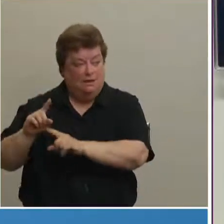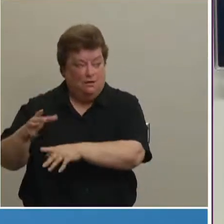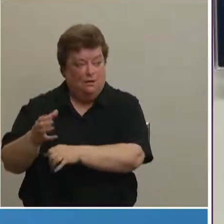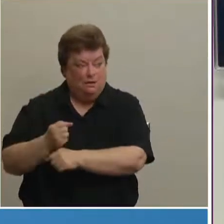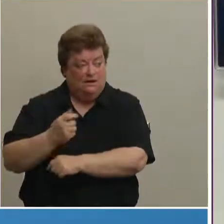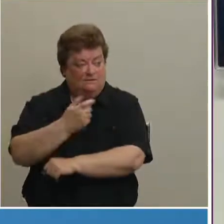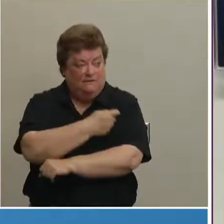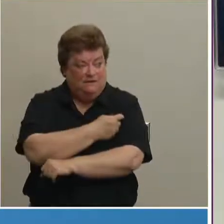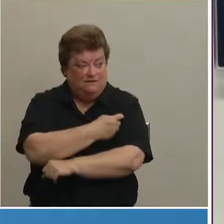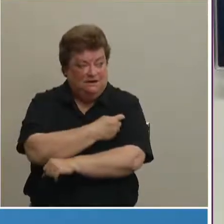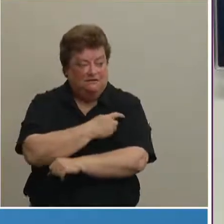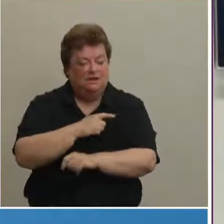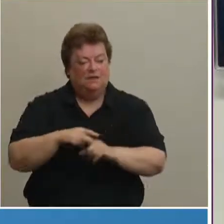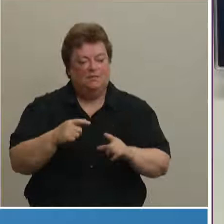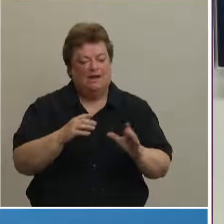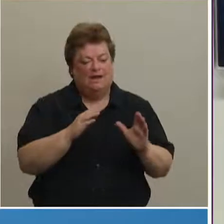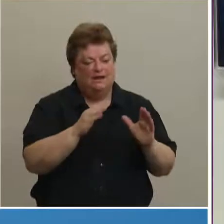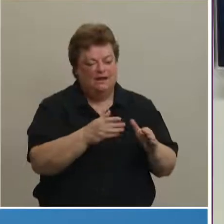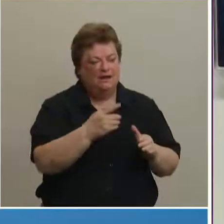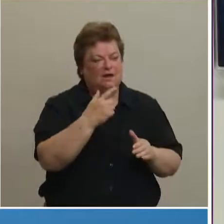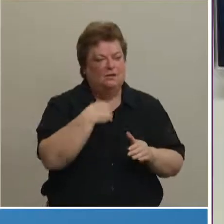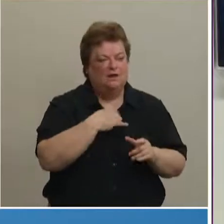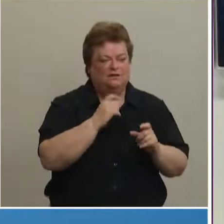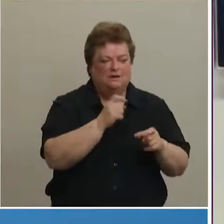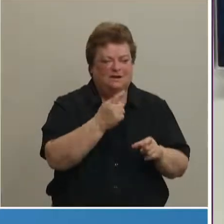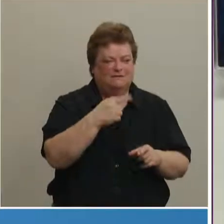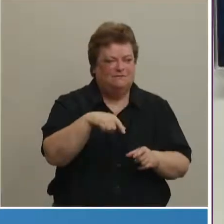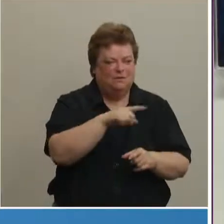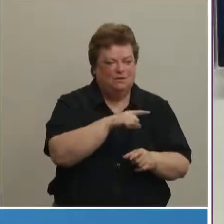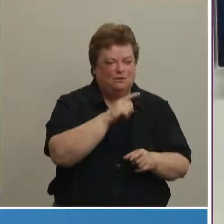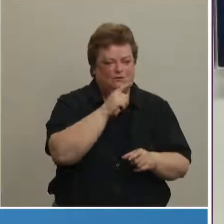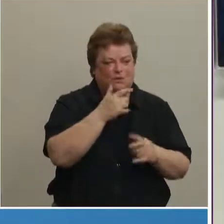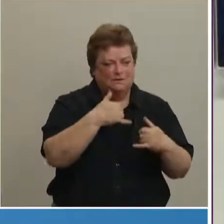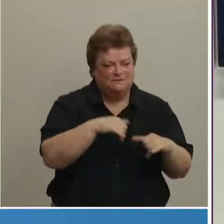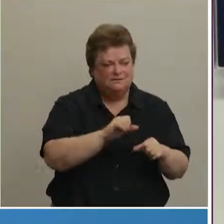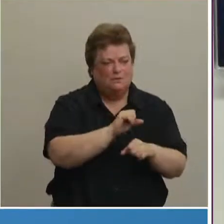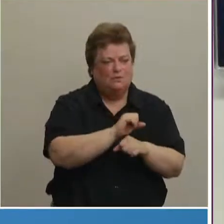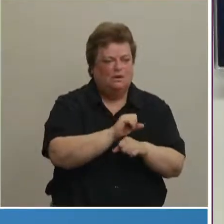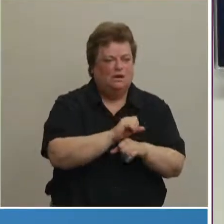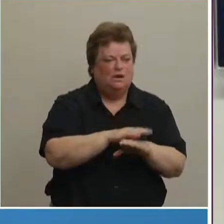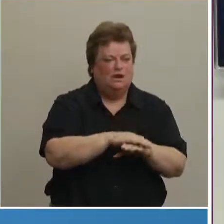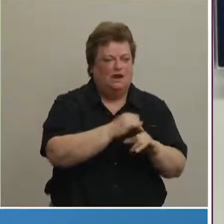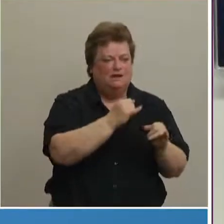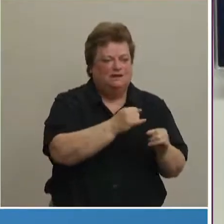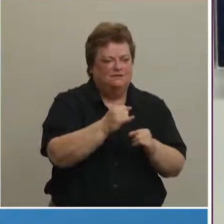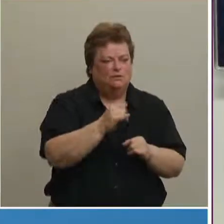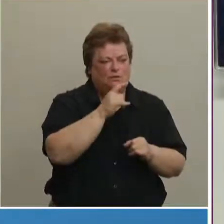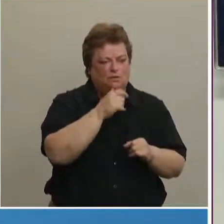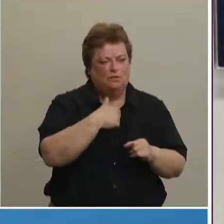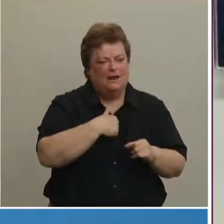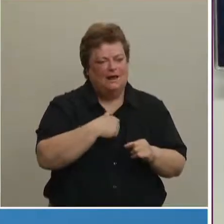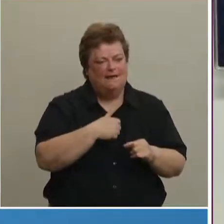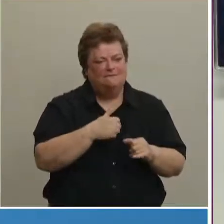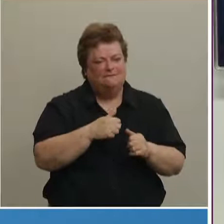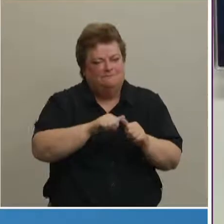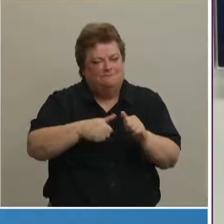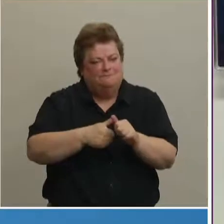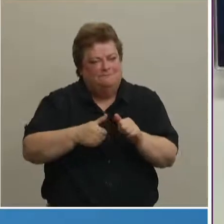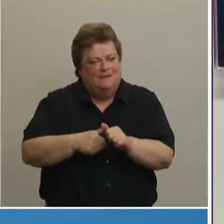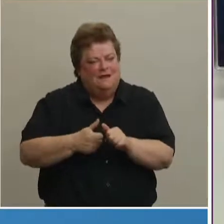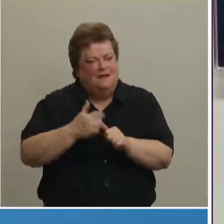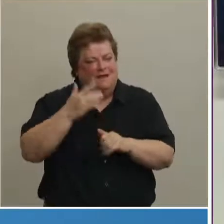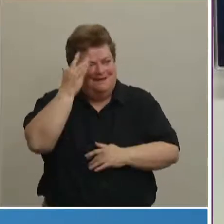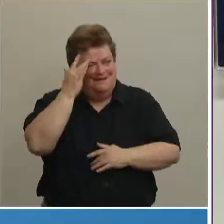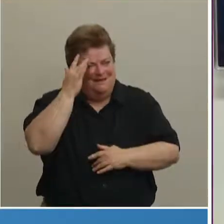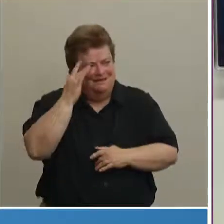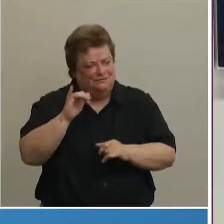we really want to give those individuals, especially those, we're still working on the individuals with underlying health conditions, and we want to